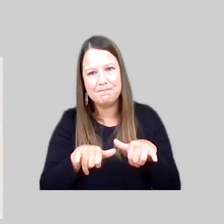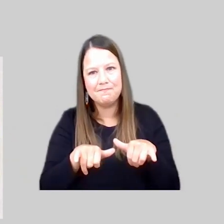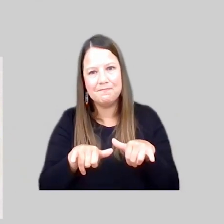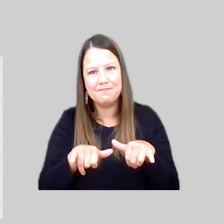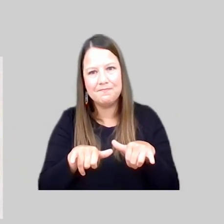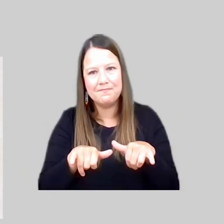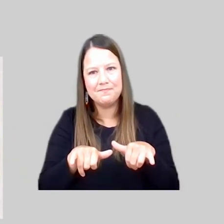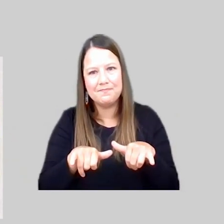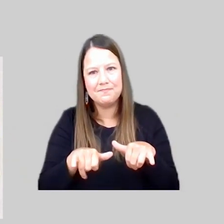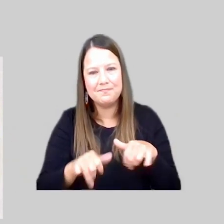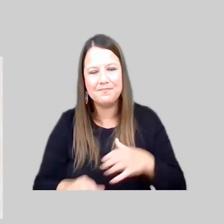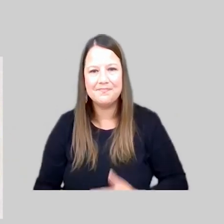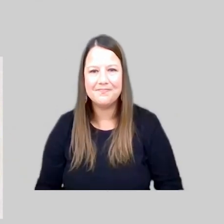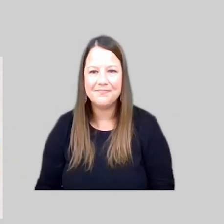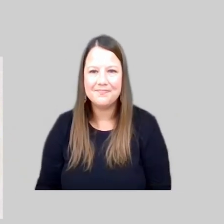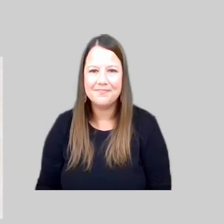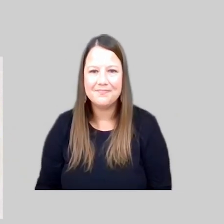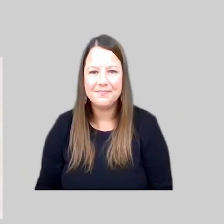same.